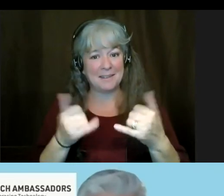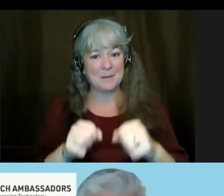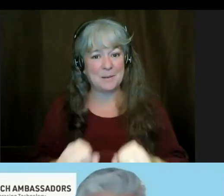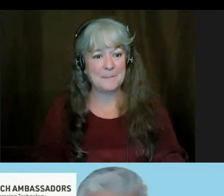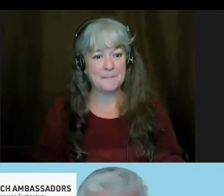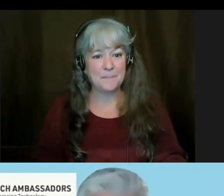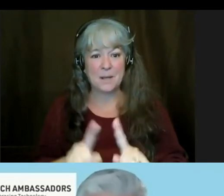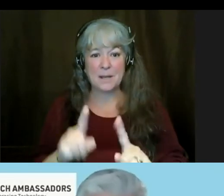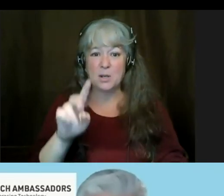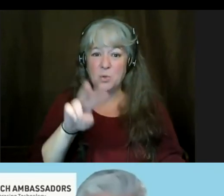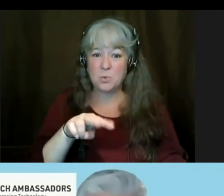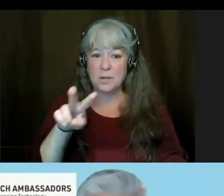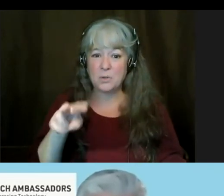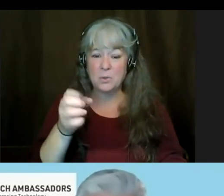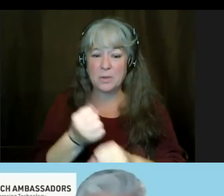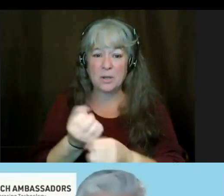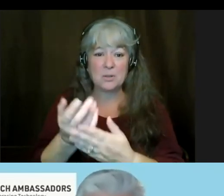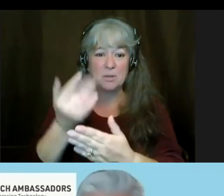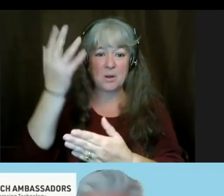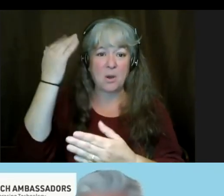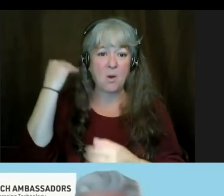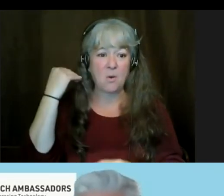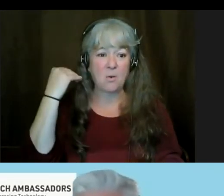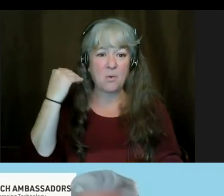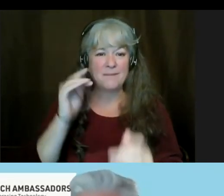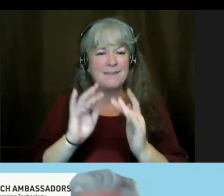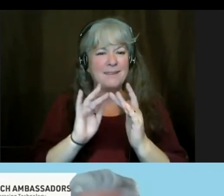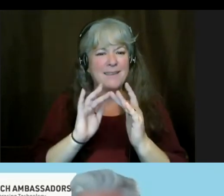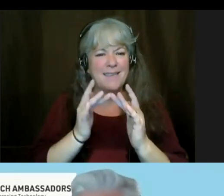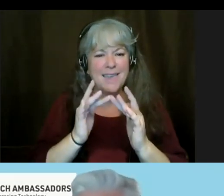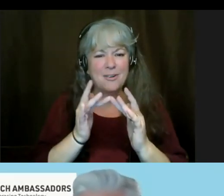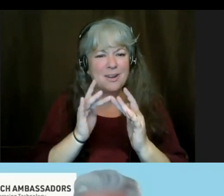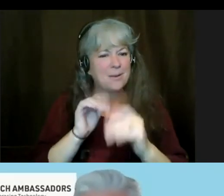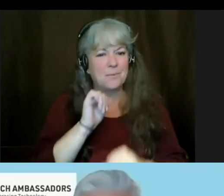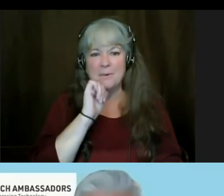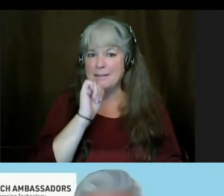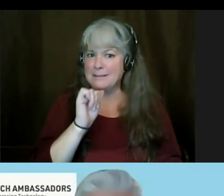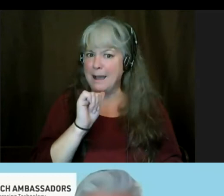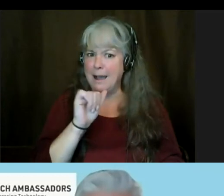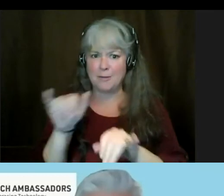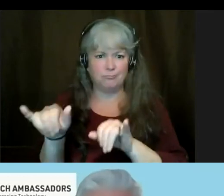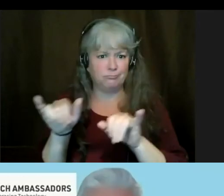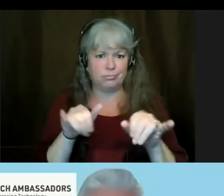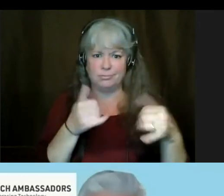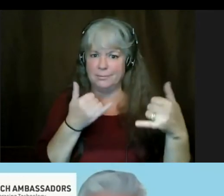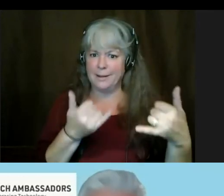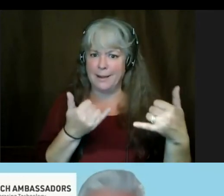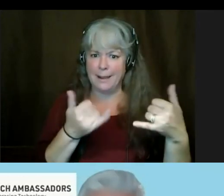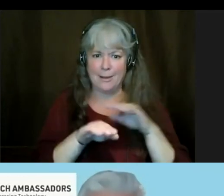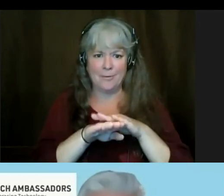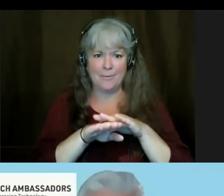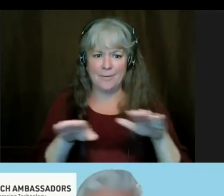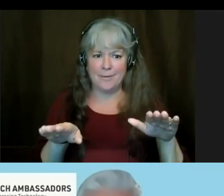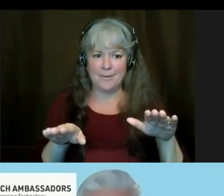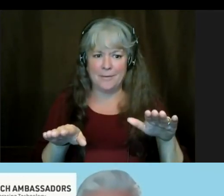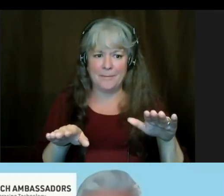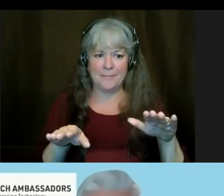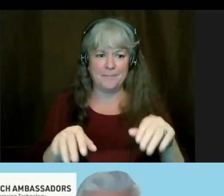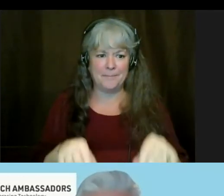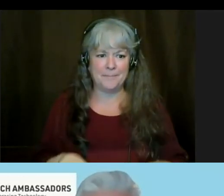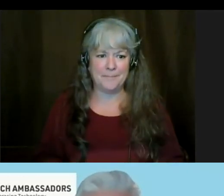22 years ago, the internet was not what it is now. They